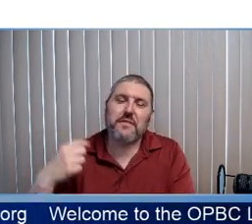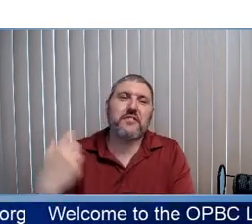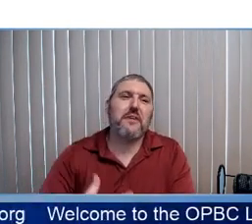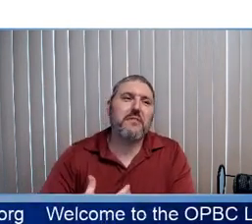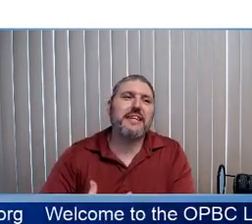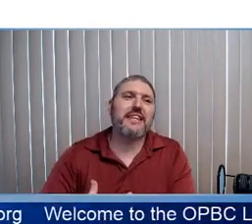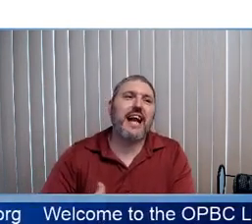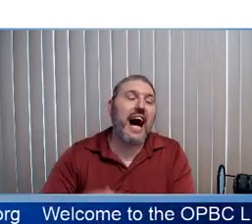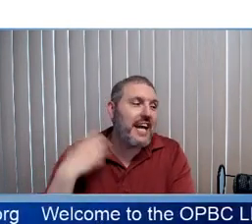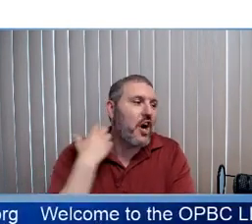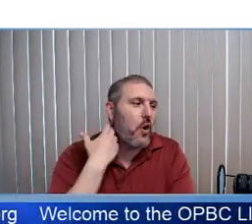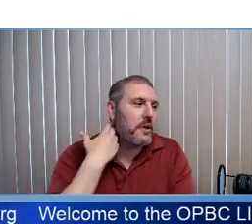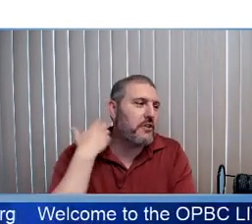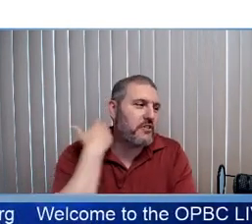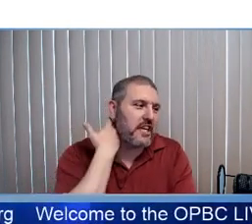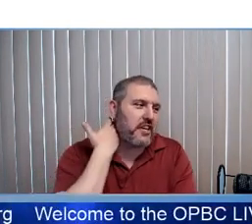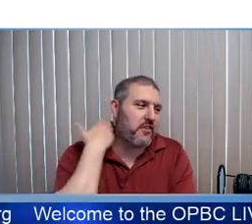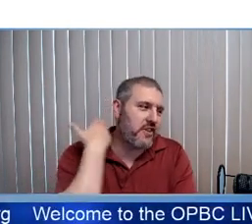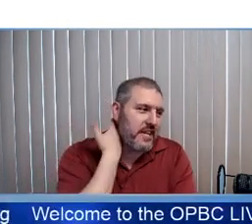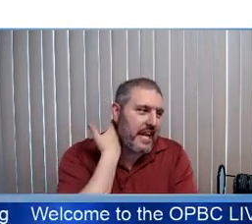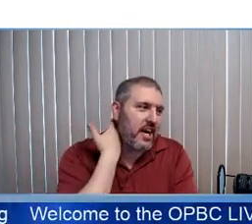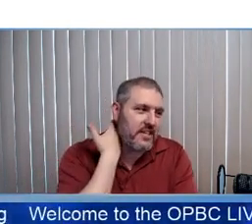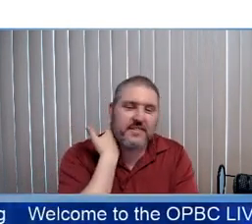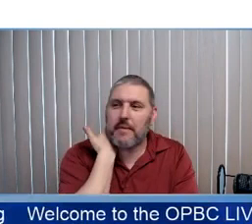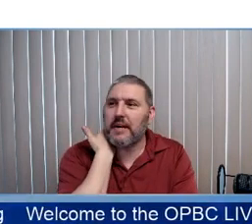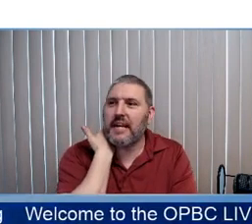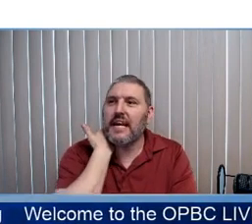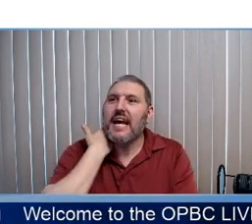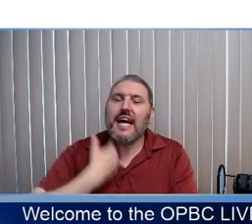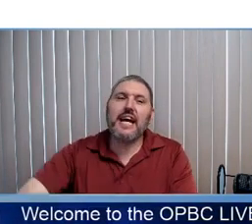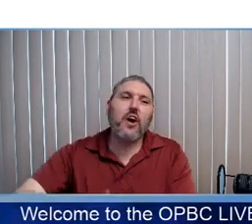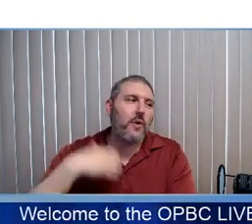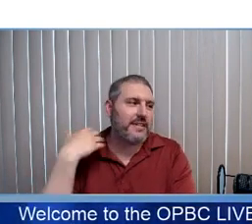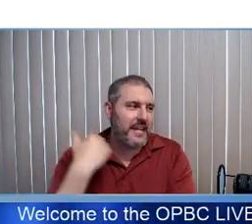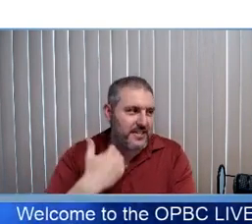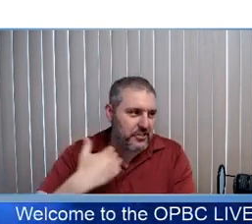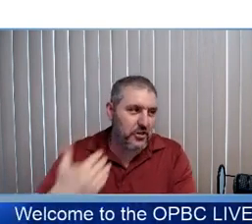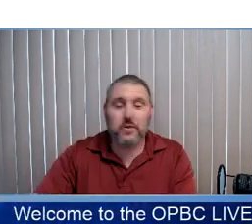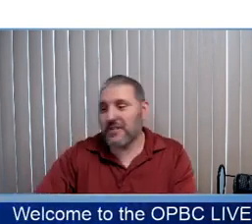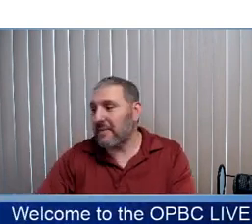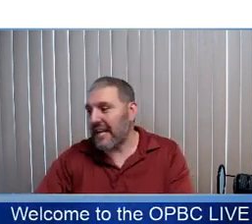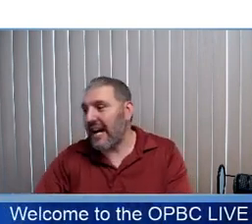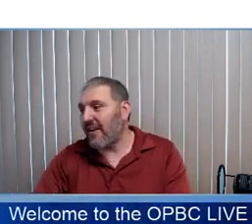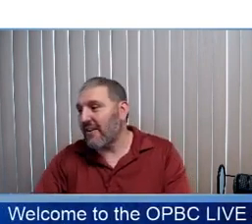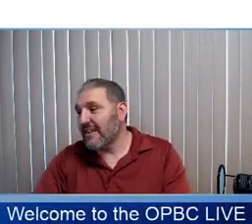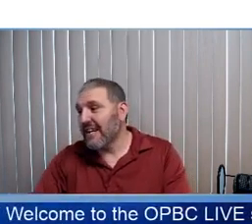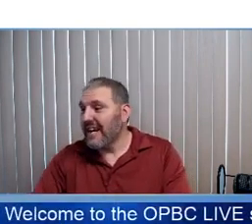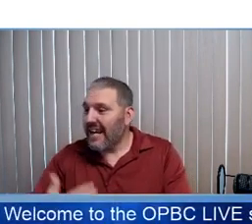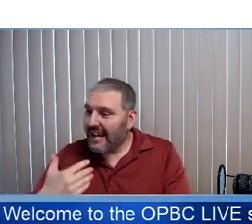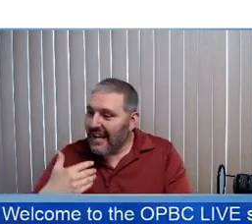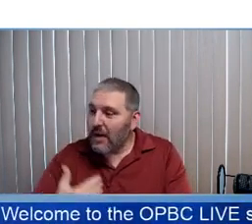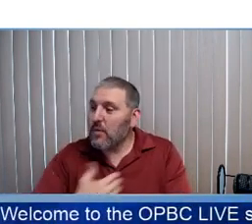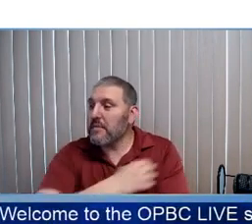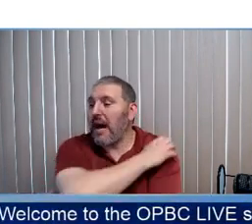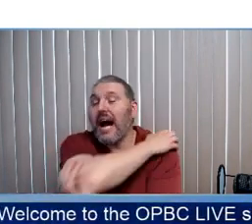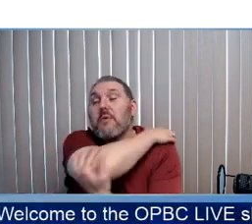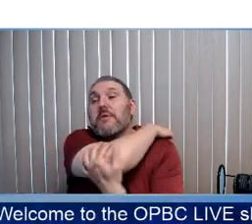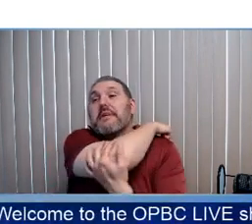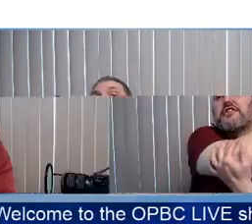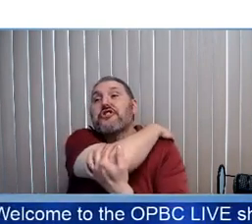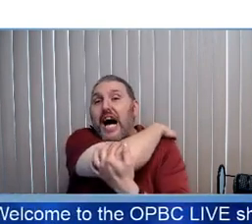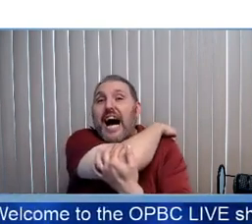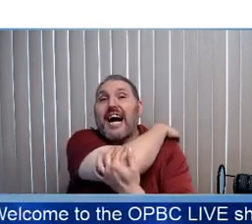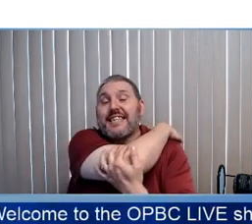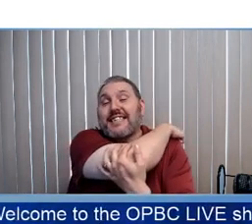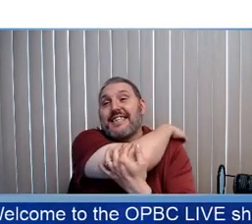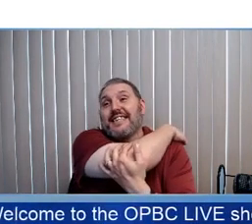Like, for some reason, I know when you stick your knee on somebody, and I know what it takes to choke somebody out. And I would